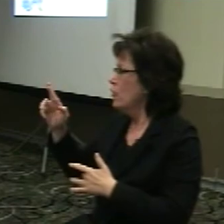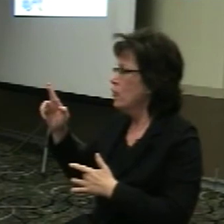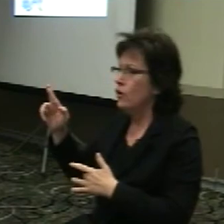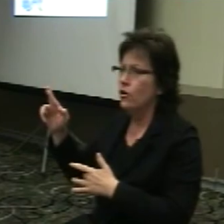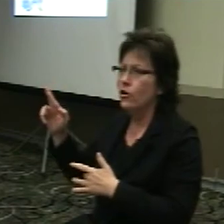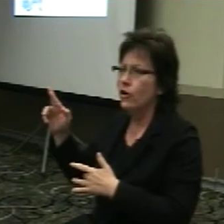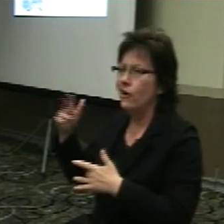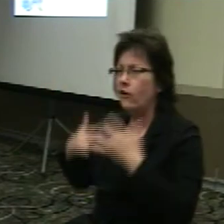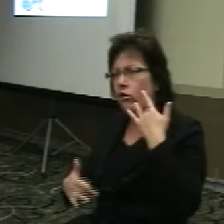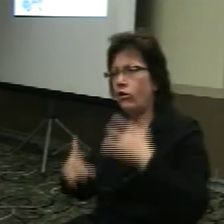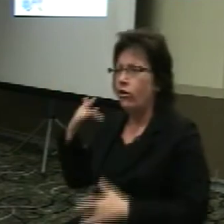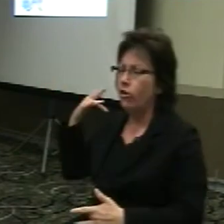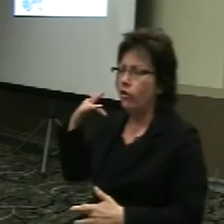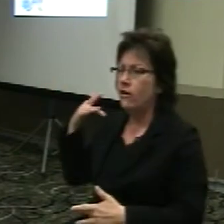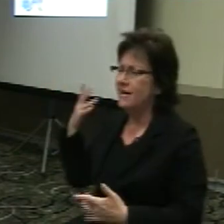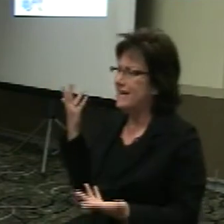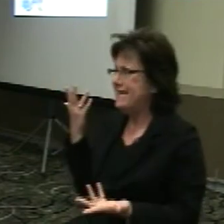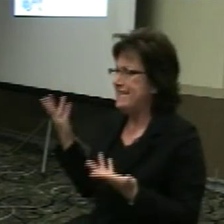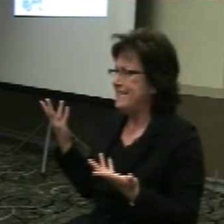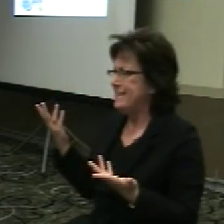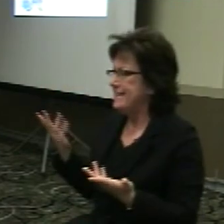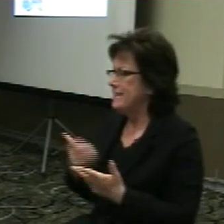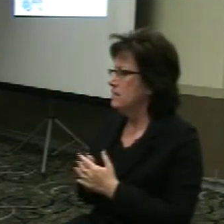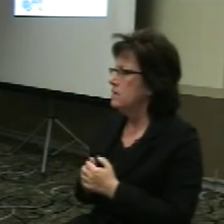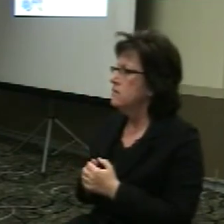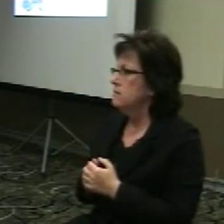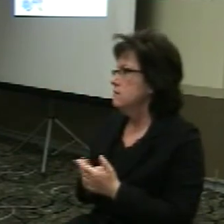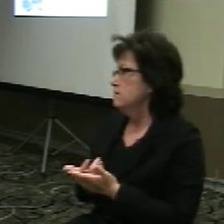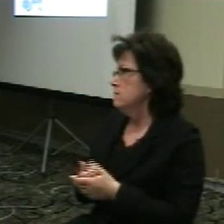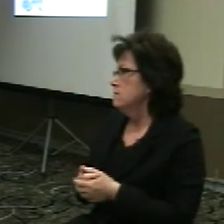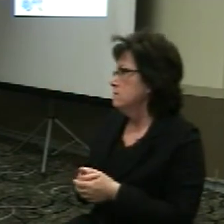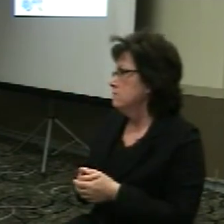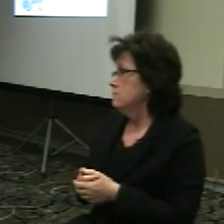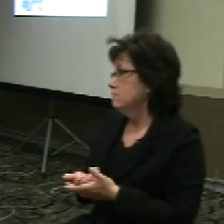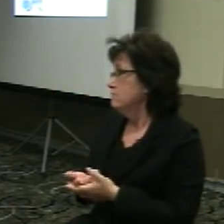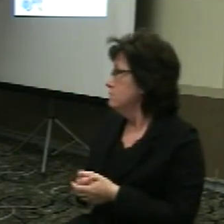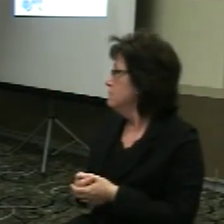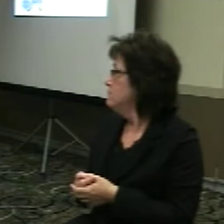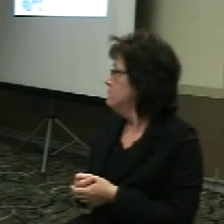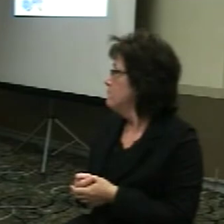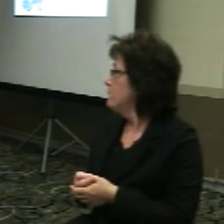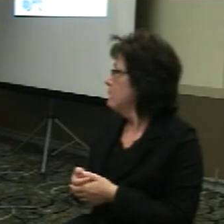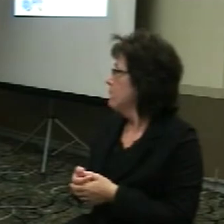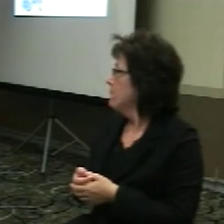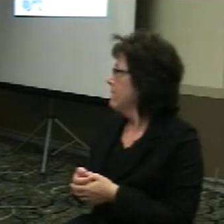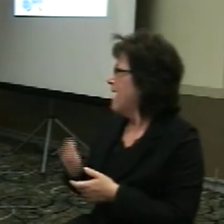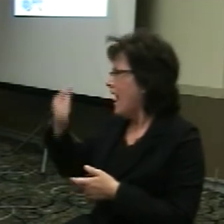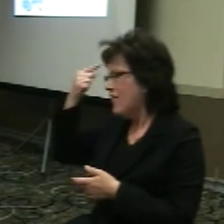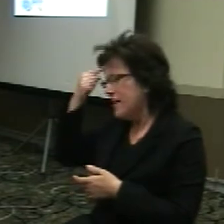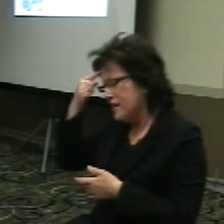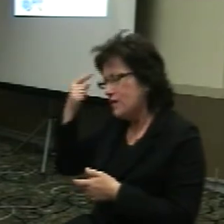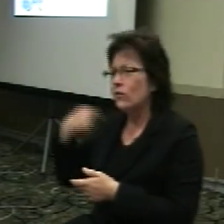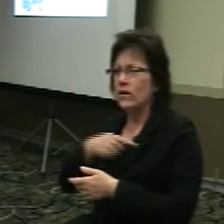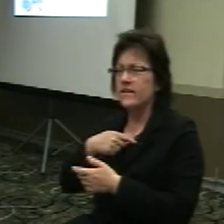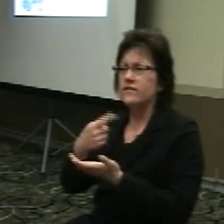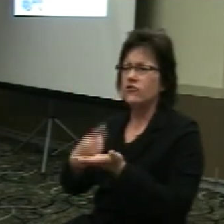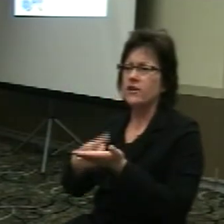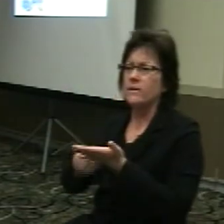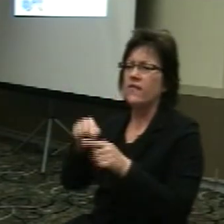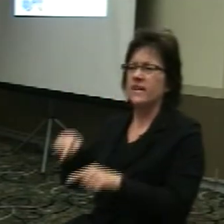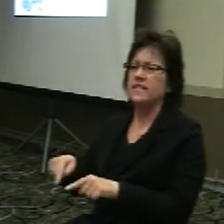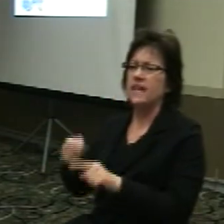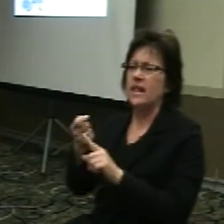and so anyway. Okay. And I think we've talked about this a little bit in other meetings.